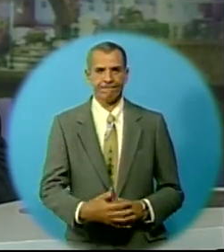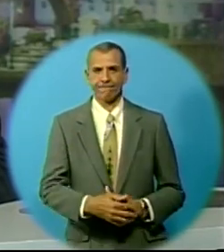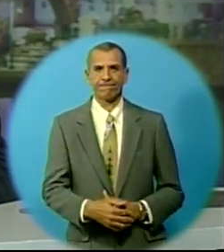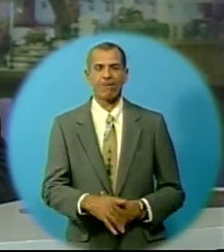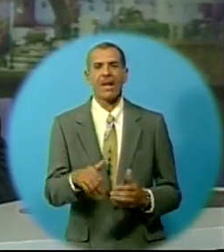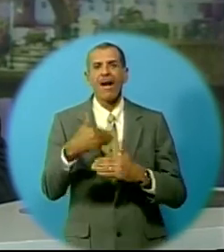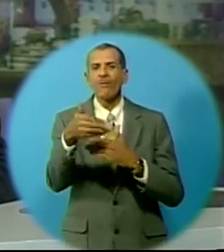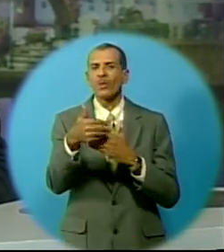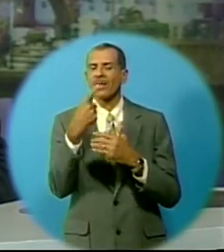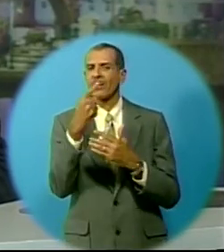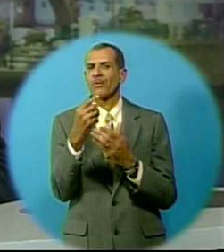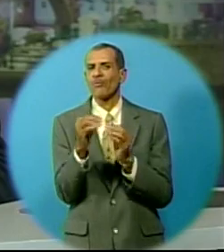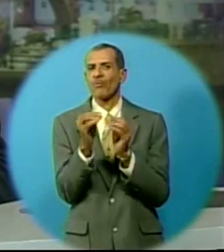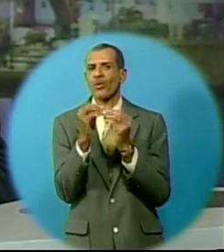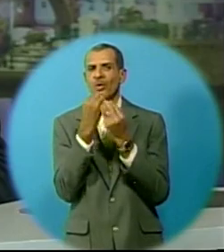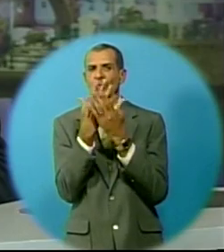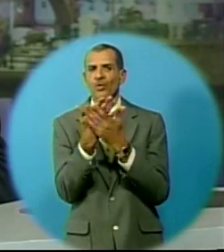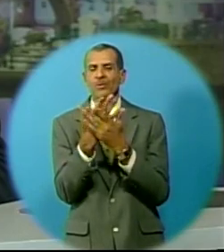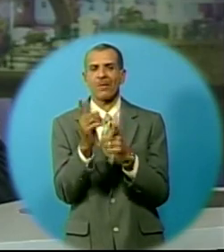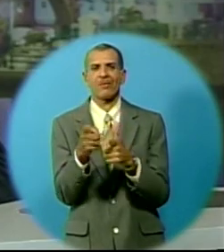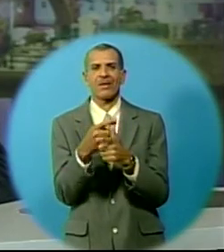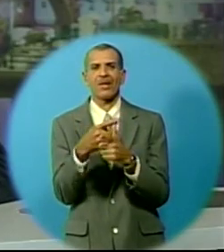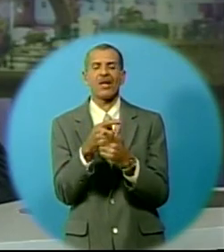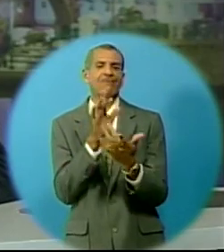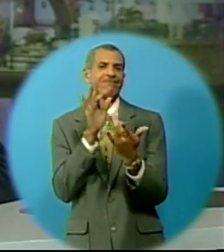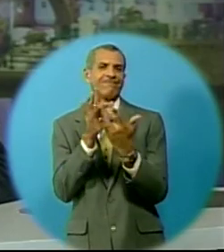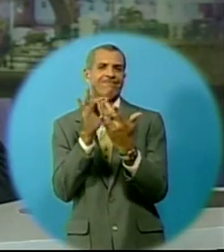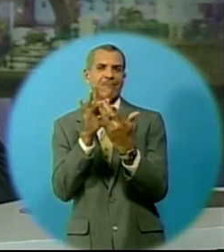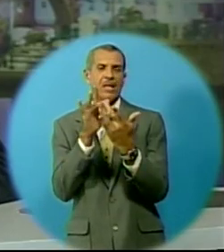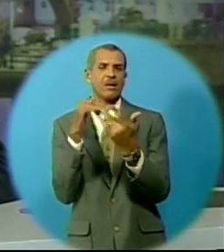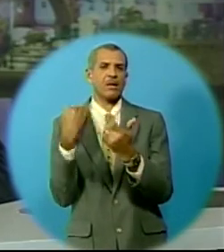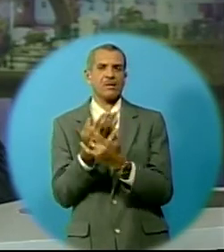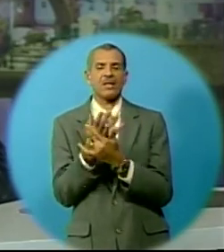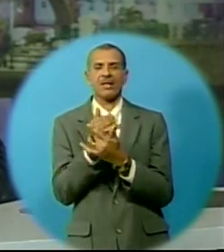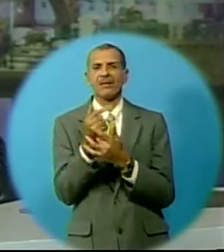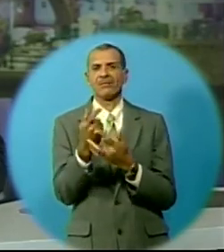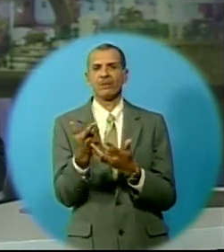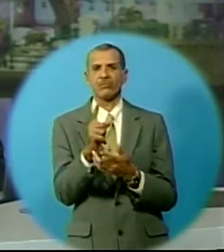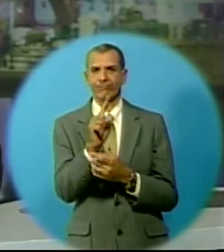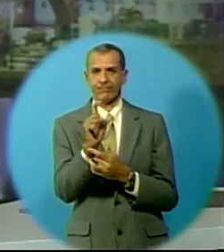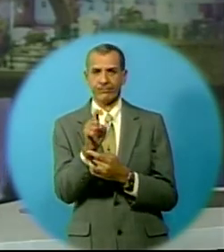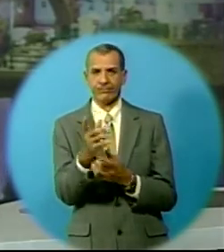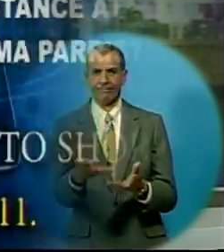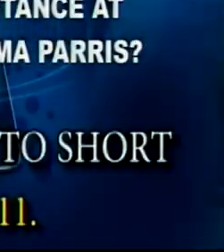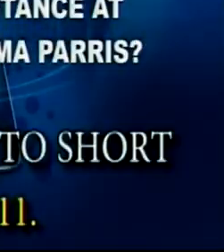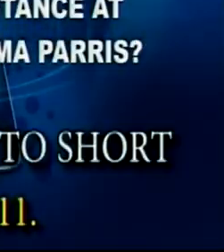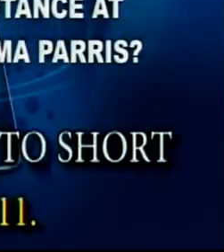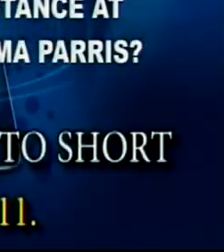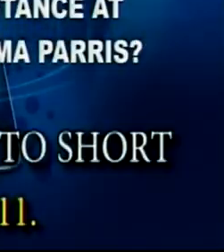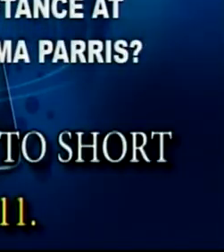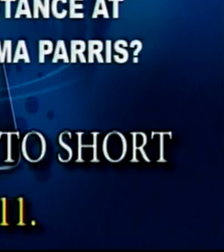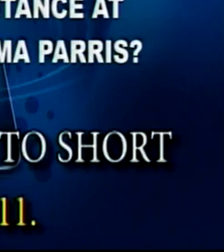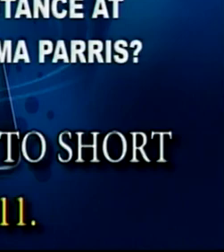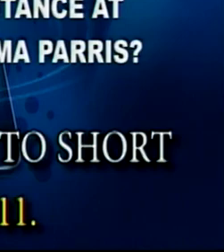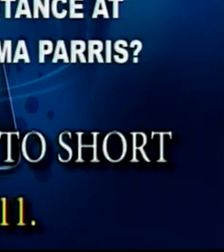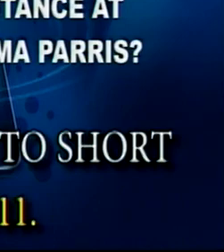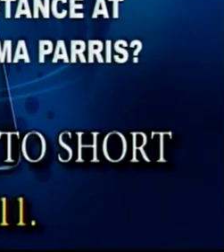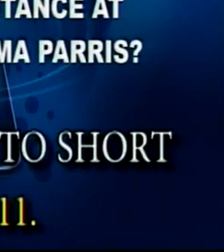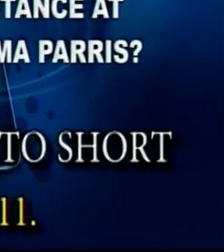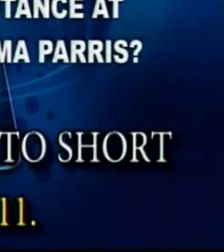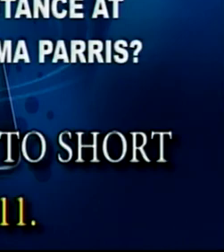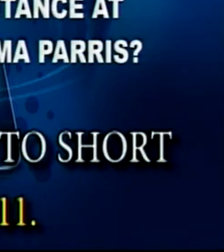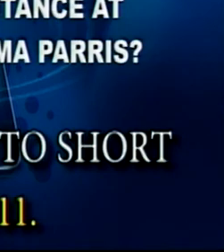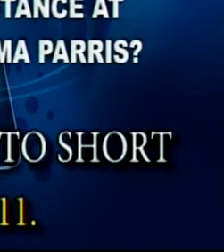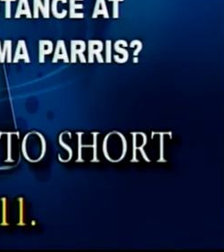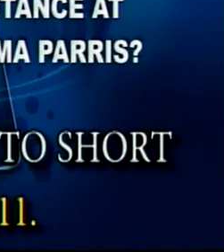Coming up after this break, we have more news, but right now we want your take on this issue. Do you believe the BUT is